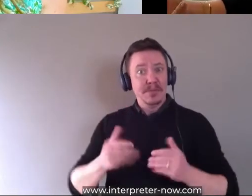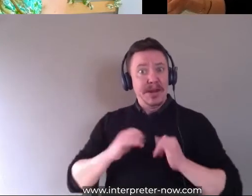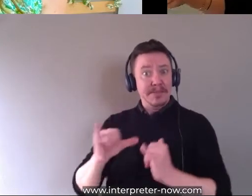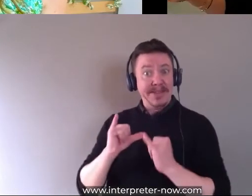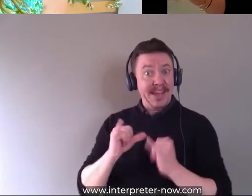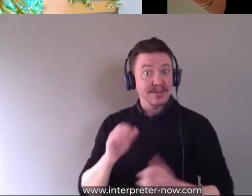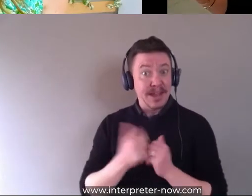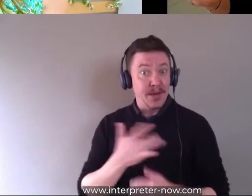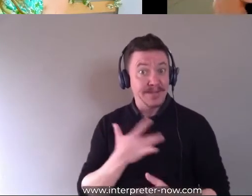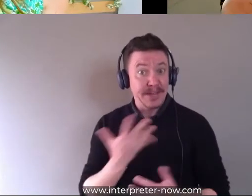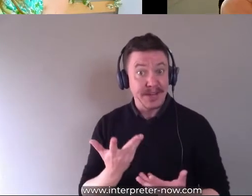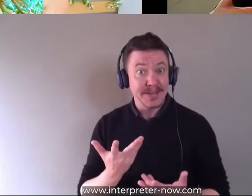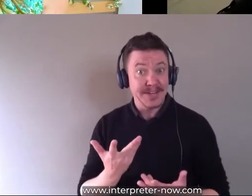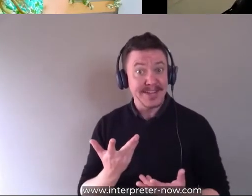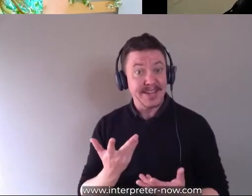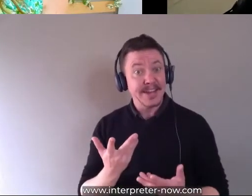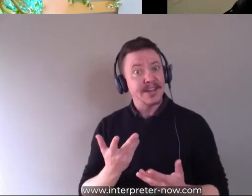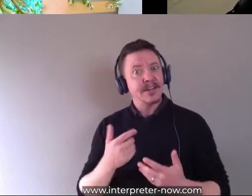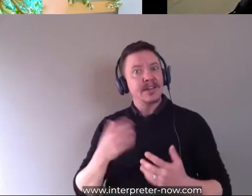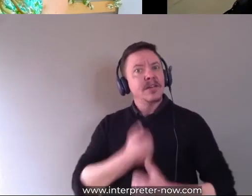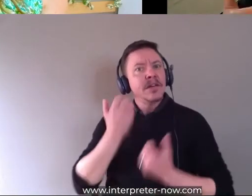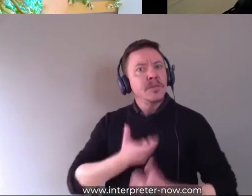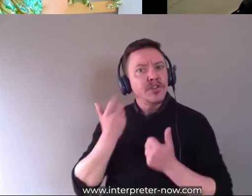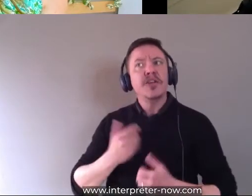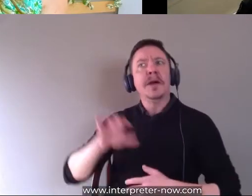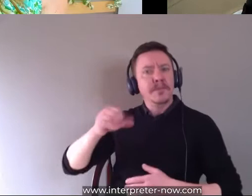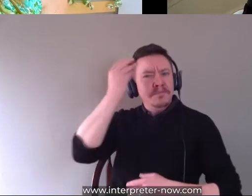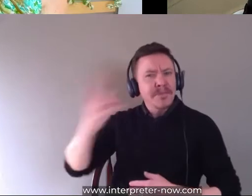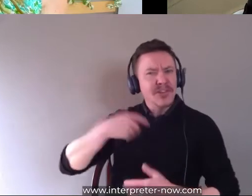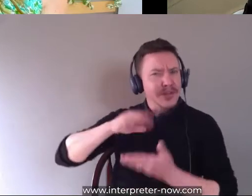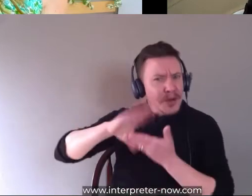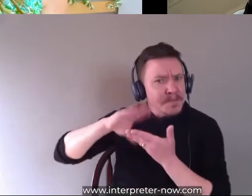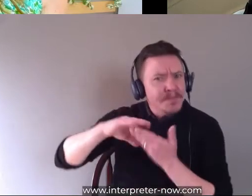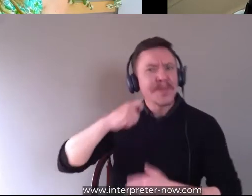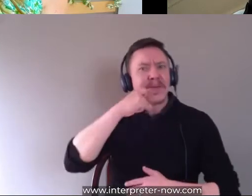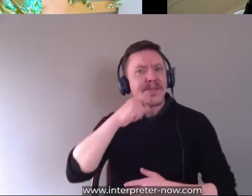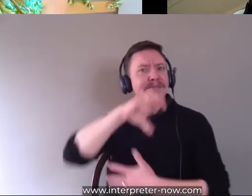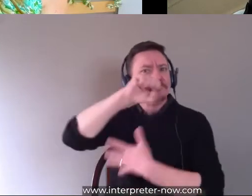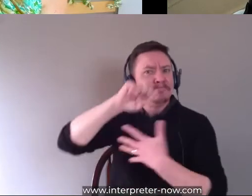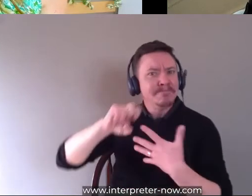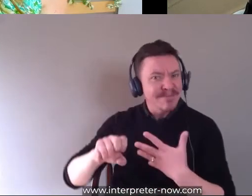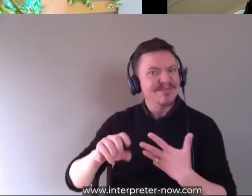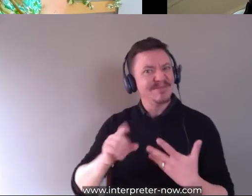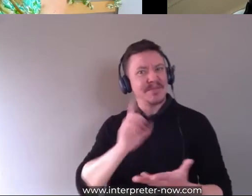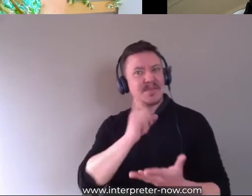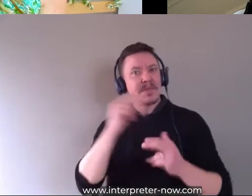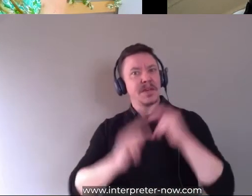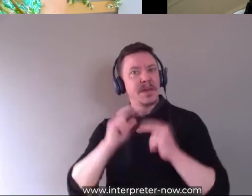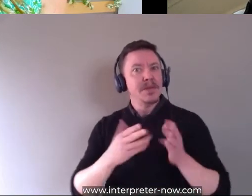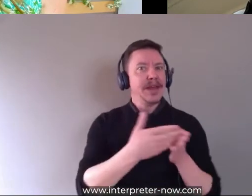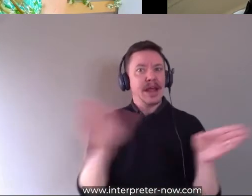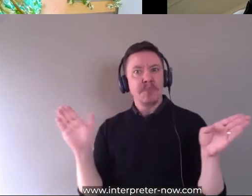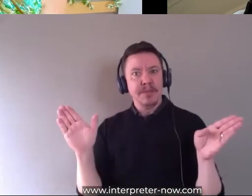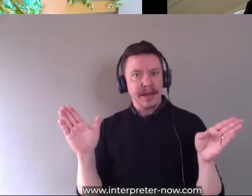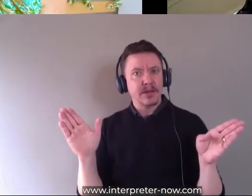feel. And so, you know, being able to share our learnings as we go, this idea of building out loud or building in public has become